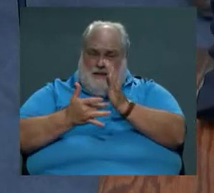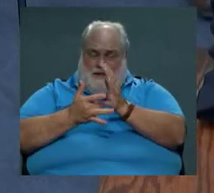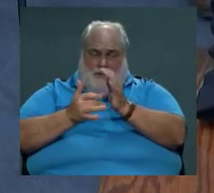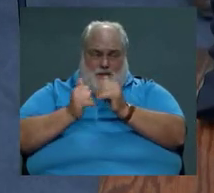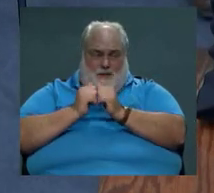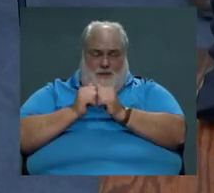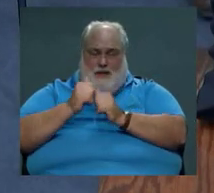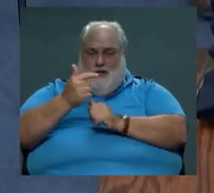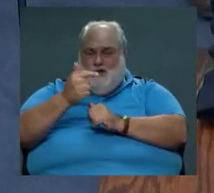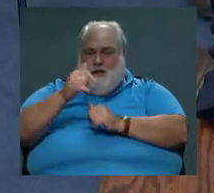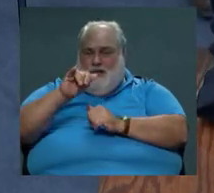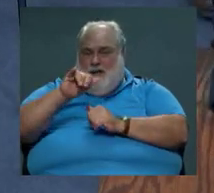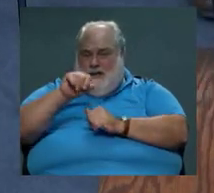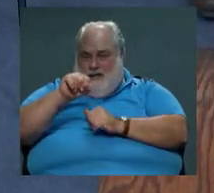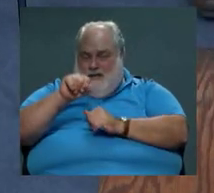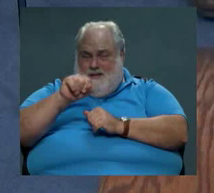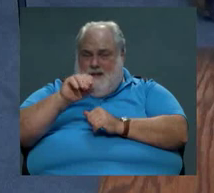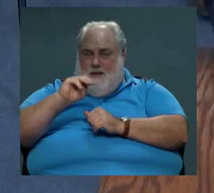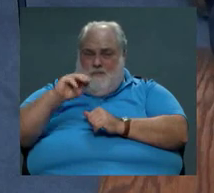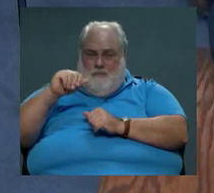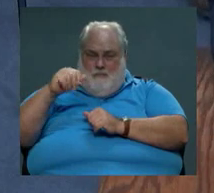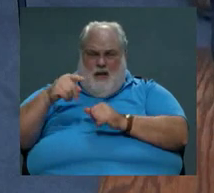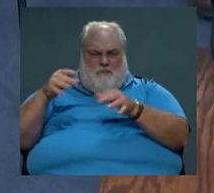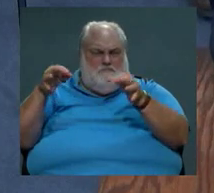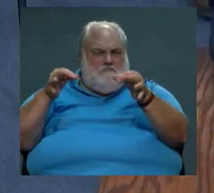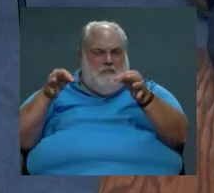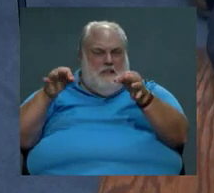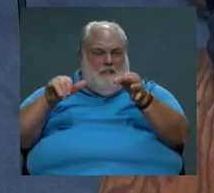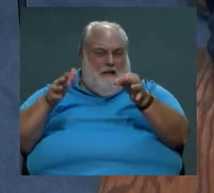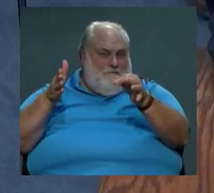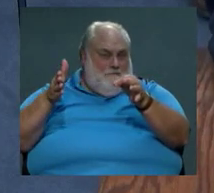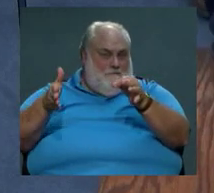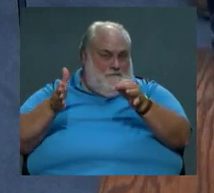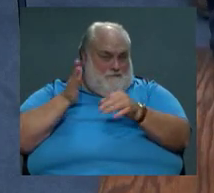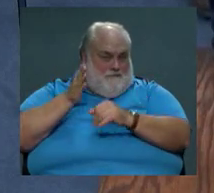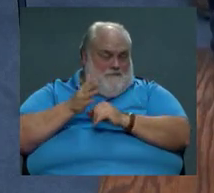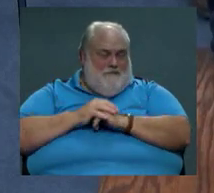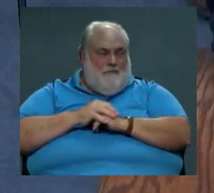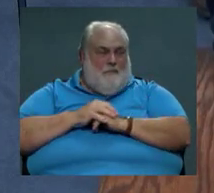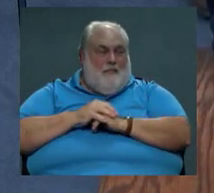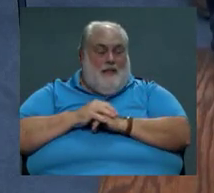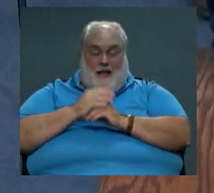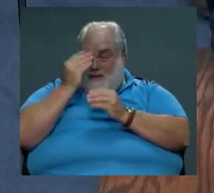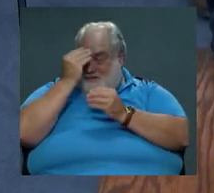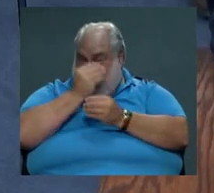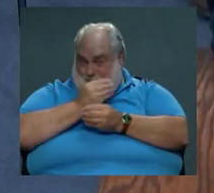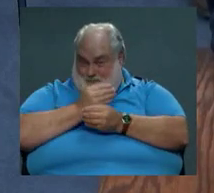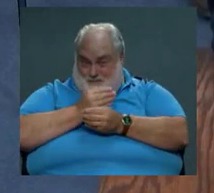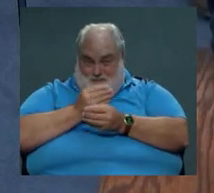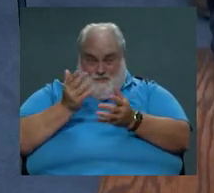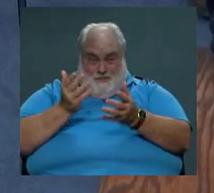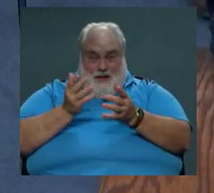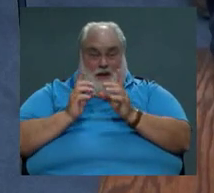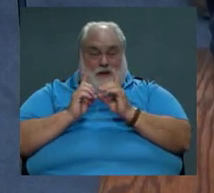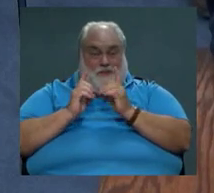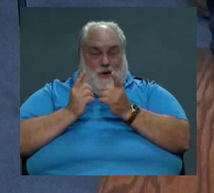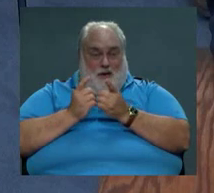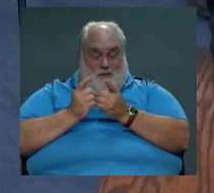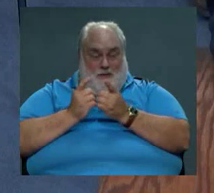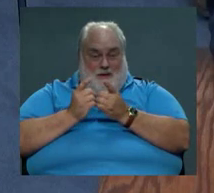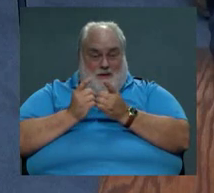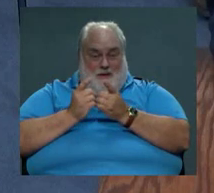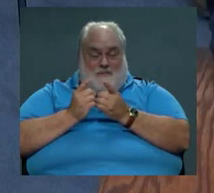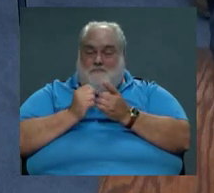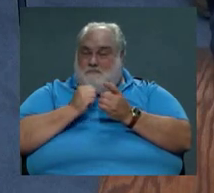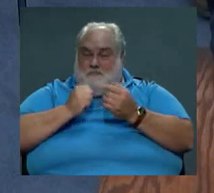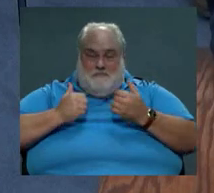our GIS mapping, and we're going to explain a little bit of that in the future. And all I can say is, you know, a department, you know, we don't